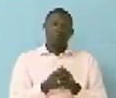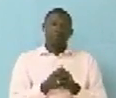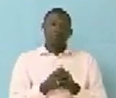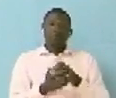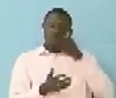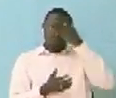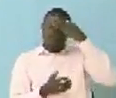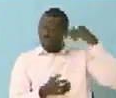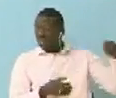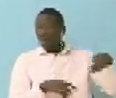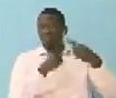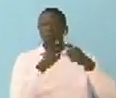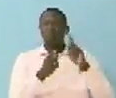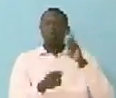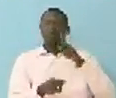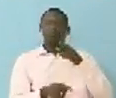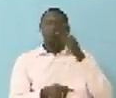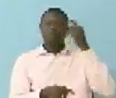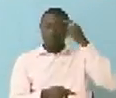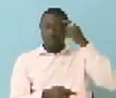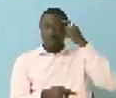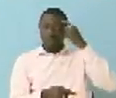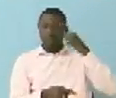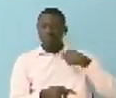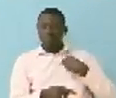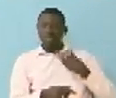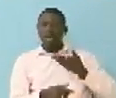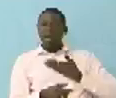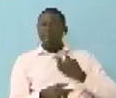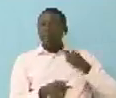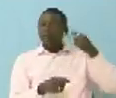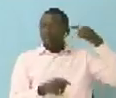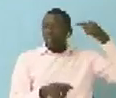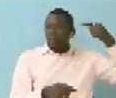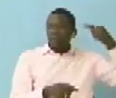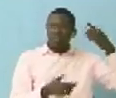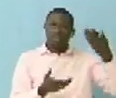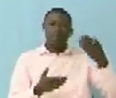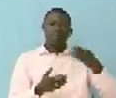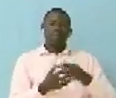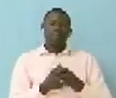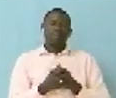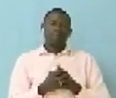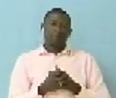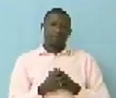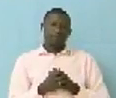forget about what you think I have in mind. It's just that